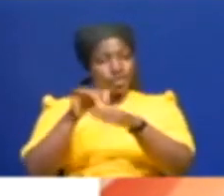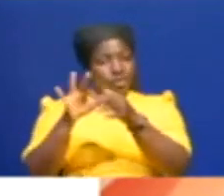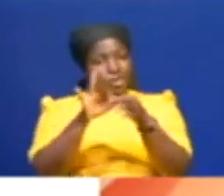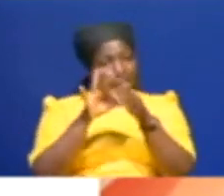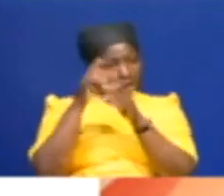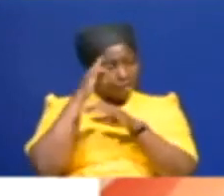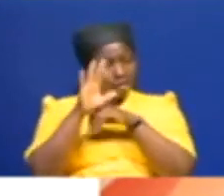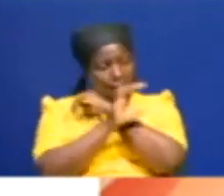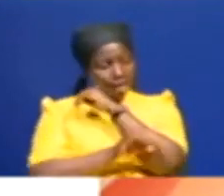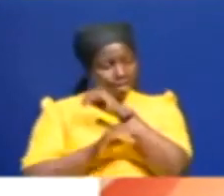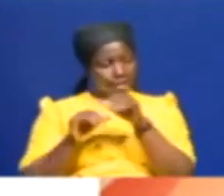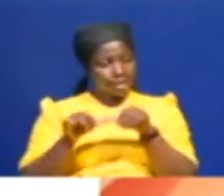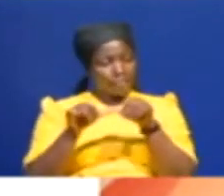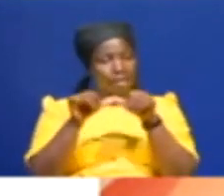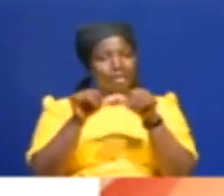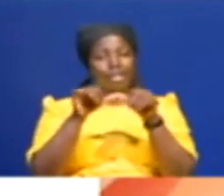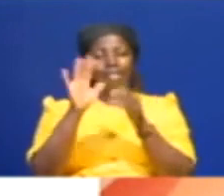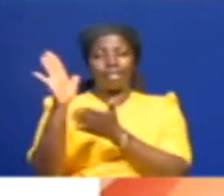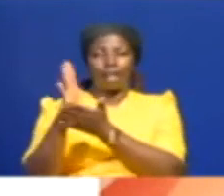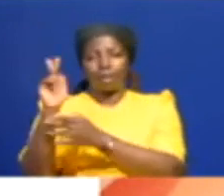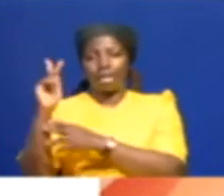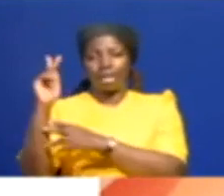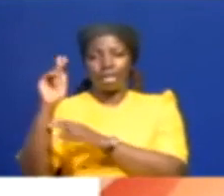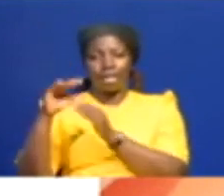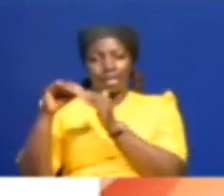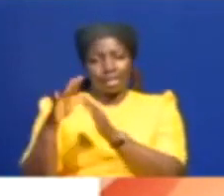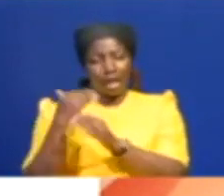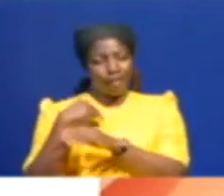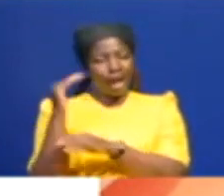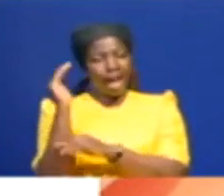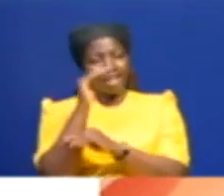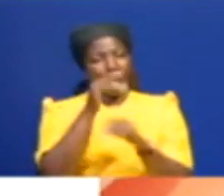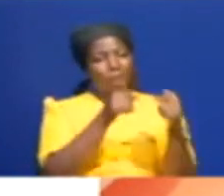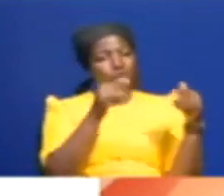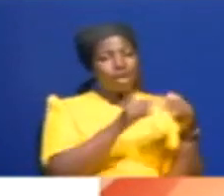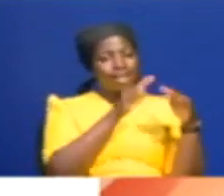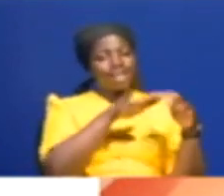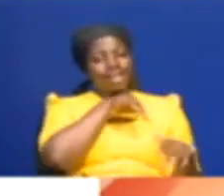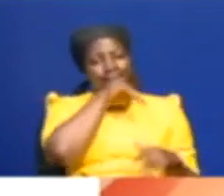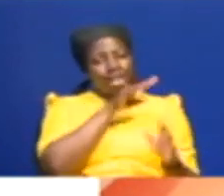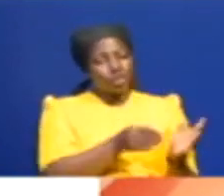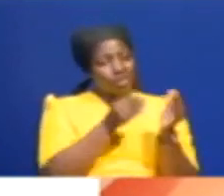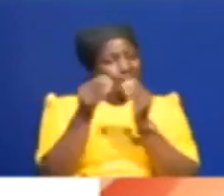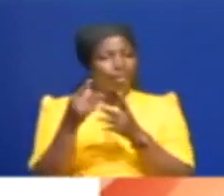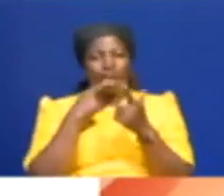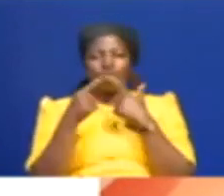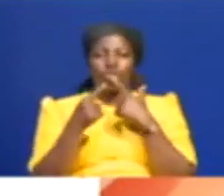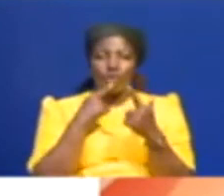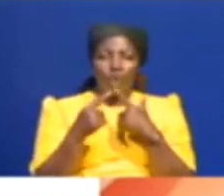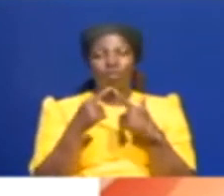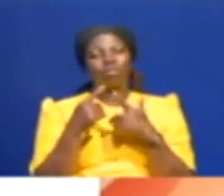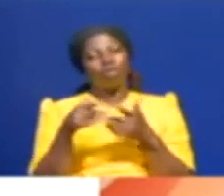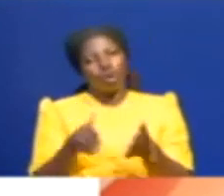stability. Elsewhere, a section of Kenya Kwanza leaders has urged opposition leader Raila Odinga to give dialogue a chance and desist from threatening